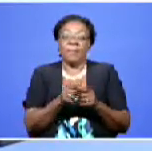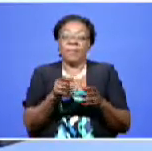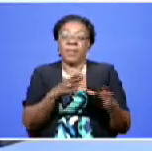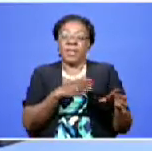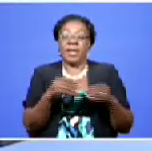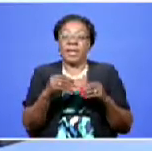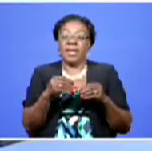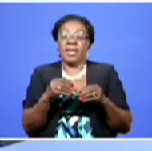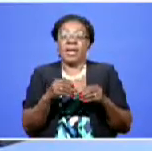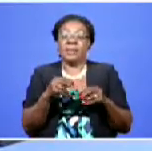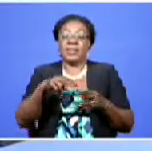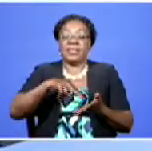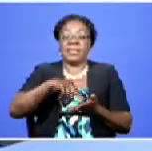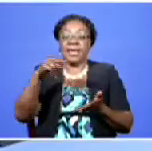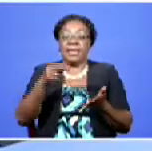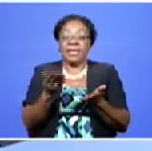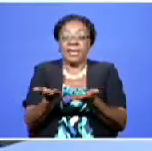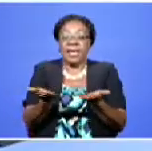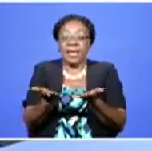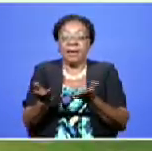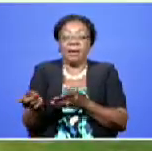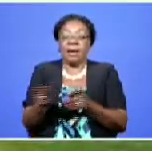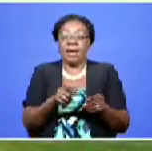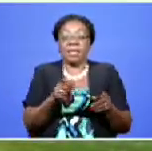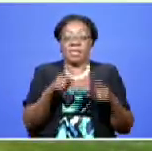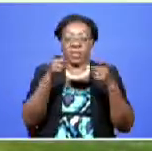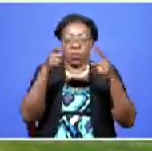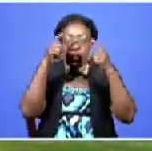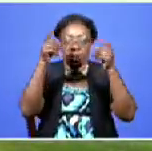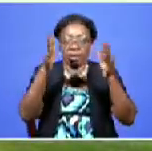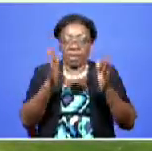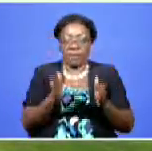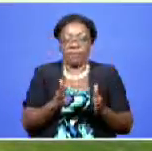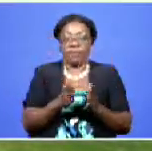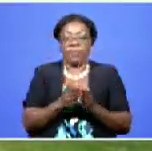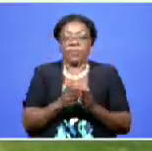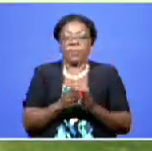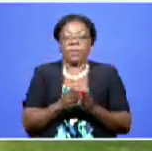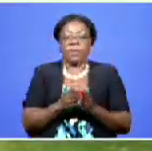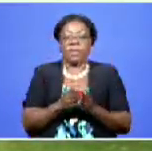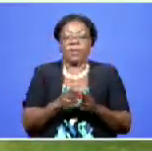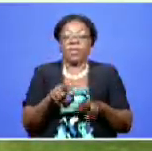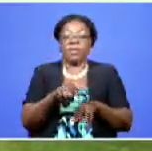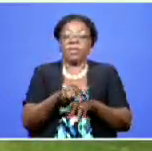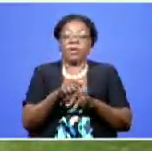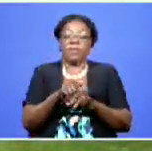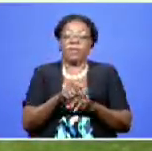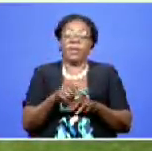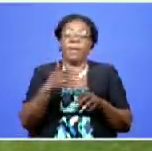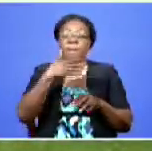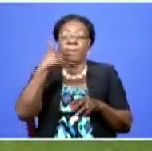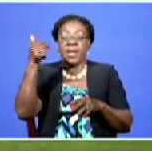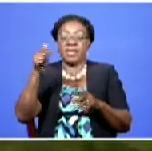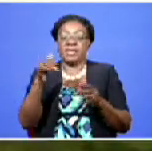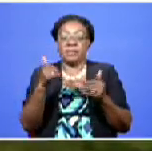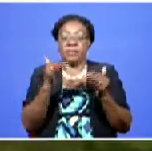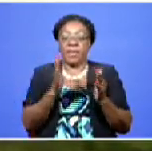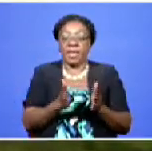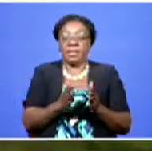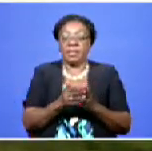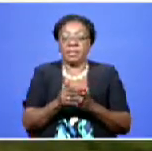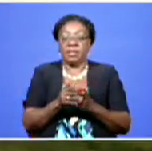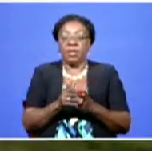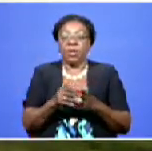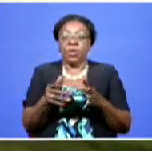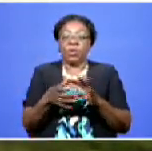And I'm sitting here as the winner because of that. Ganey bested the top field, which included Dylan Wu and John Oder, who were tied for